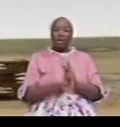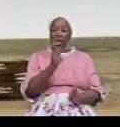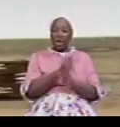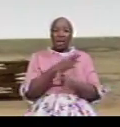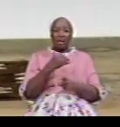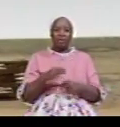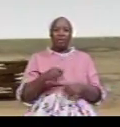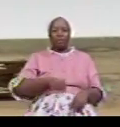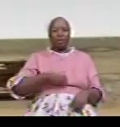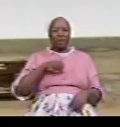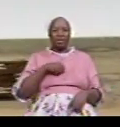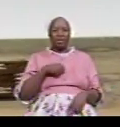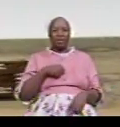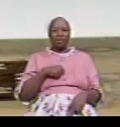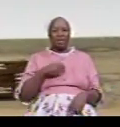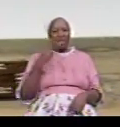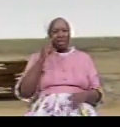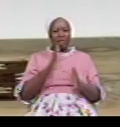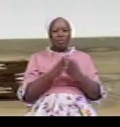4. Daniel